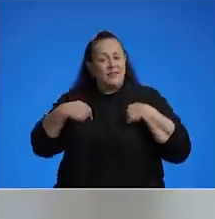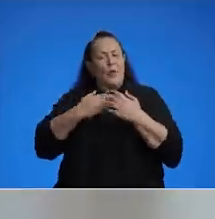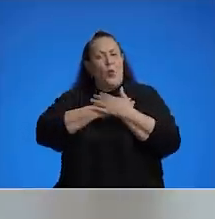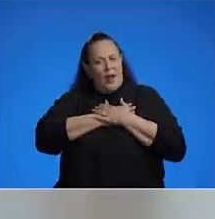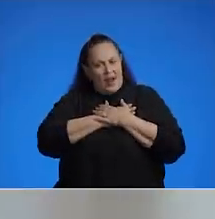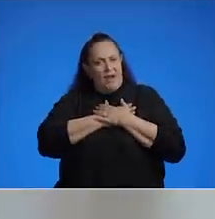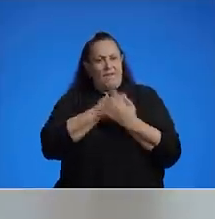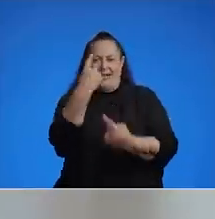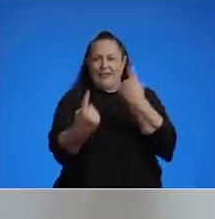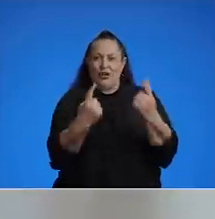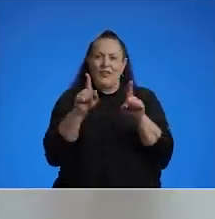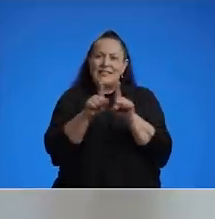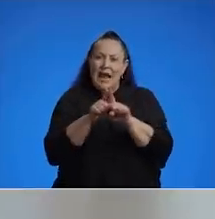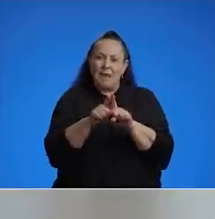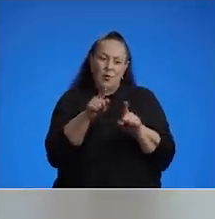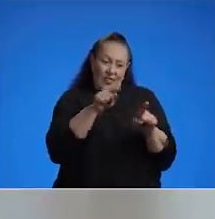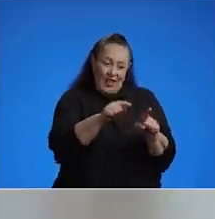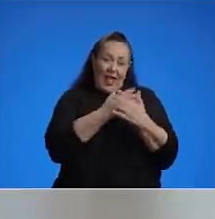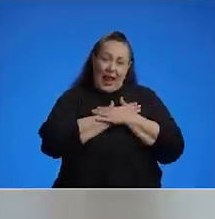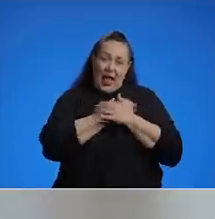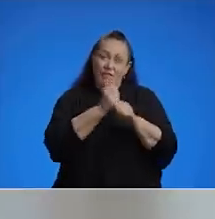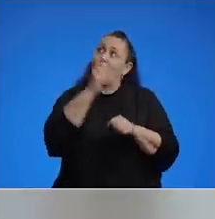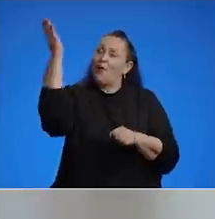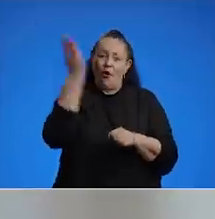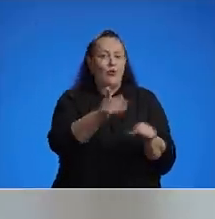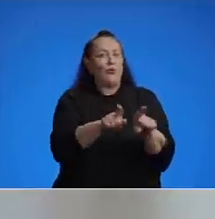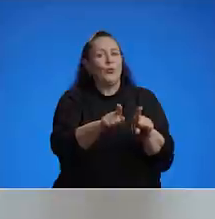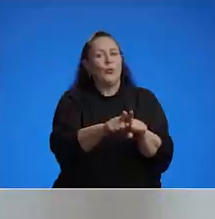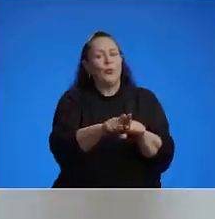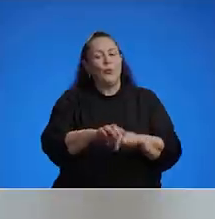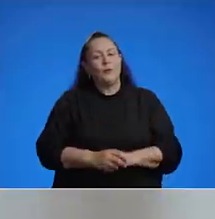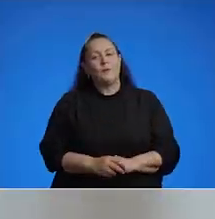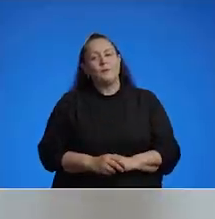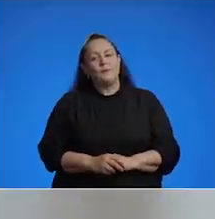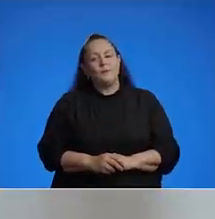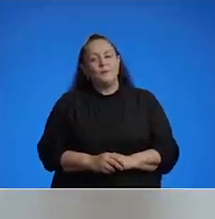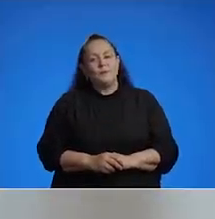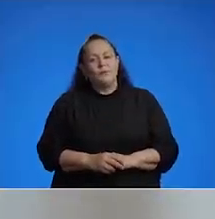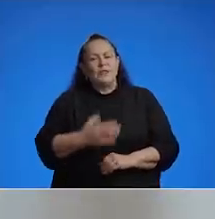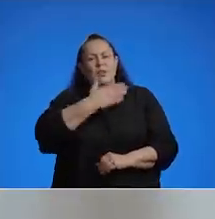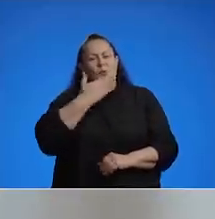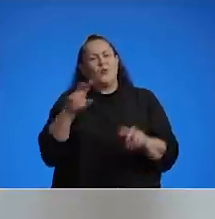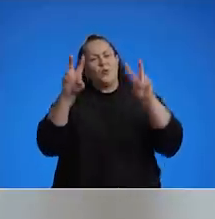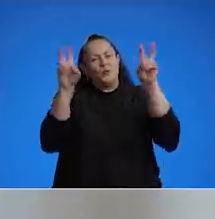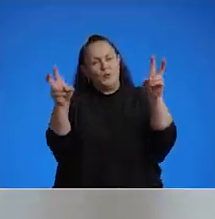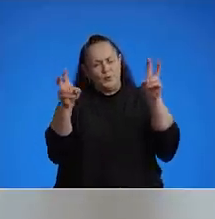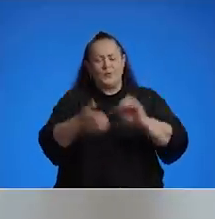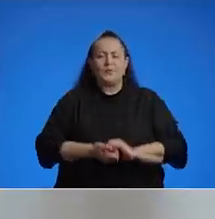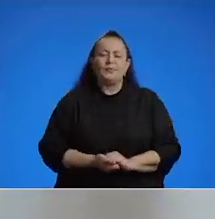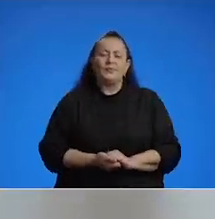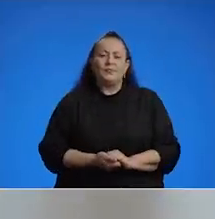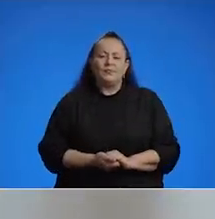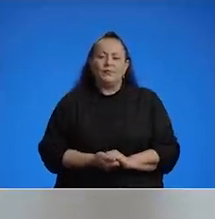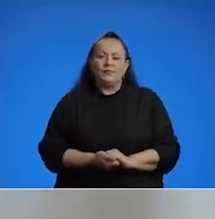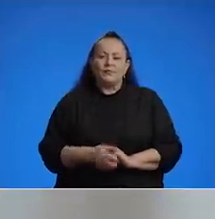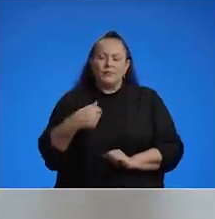precious in the eyes of God himself. There's a beautiful saying, I sought my soul, but my